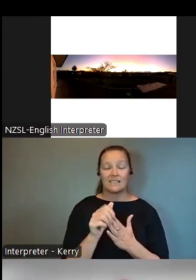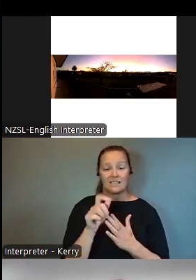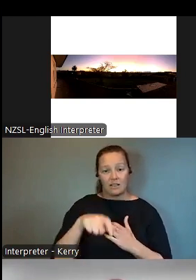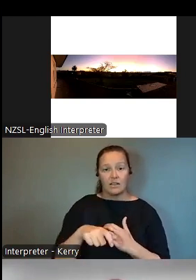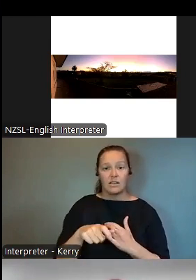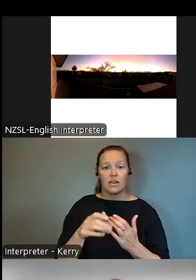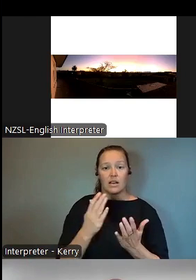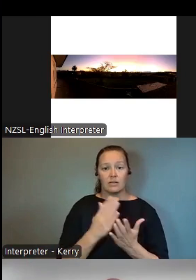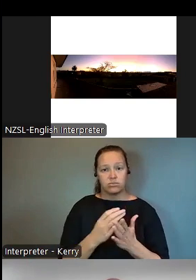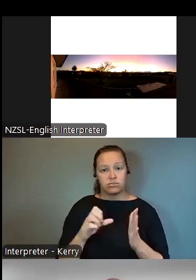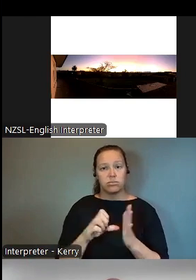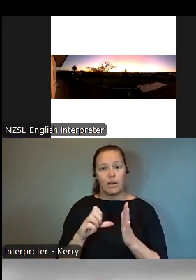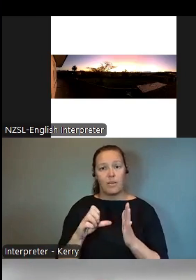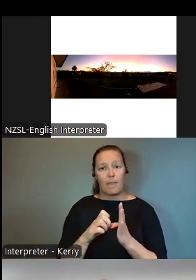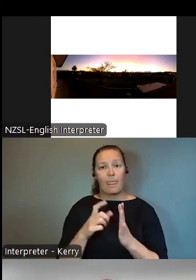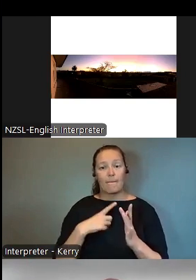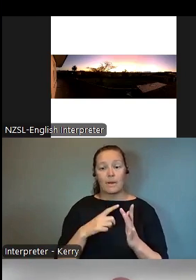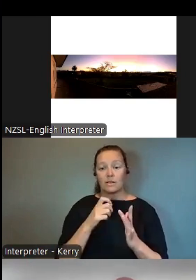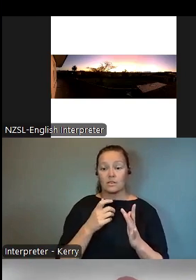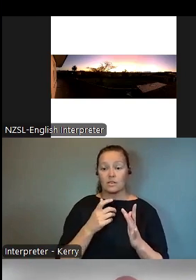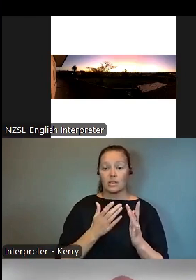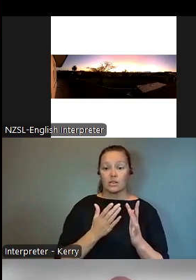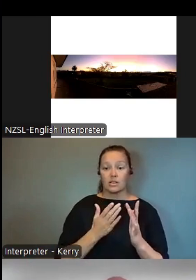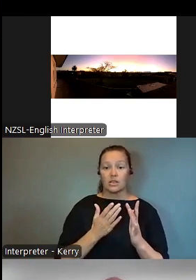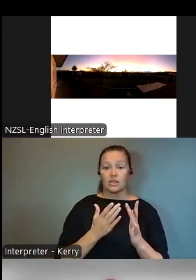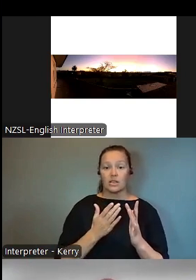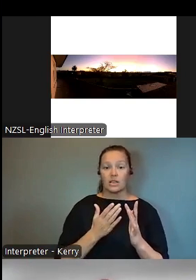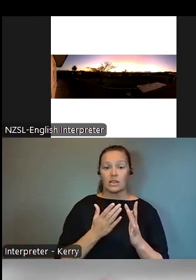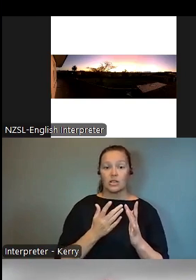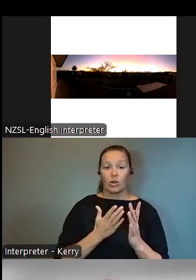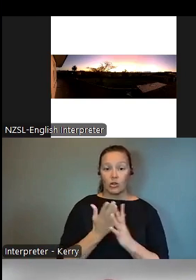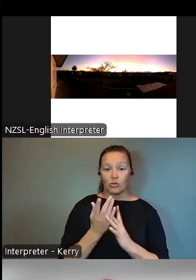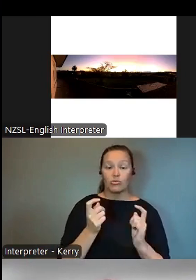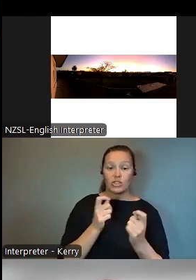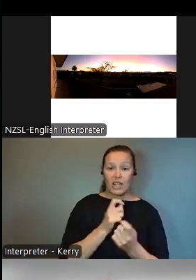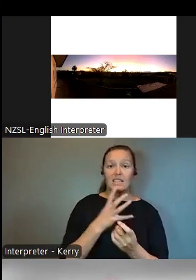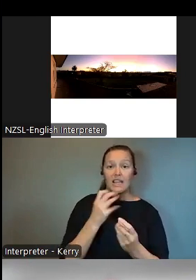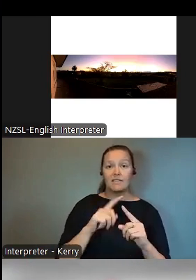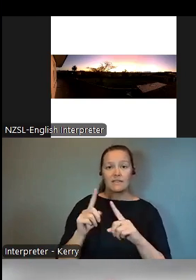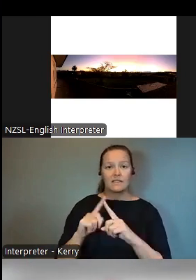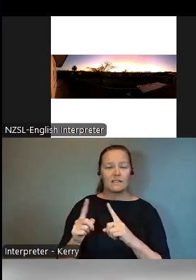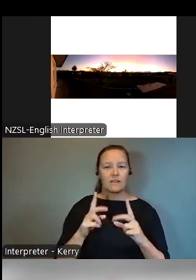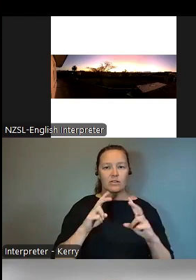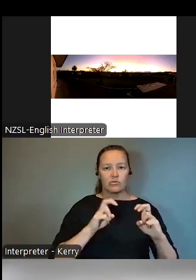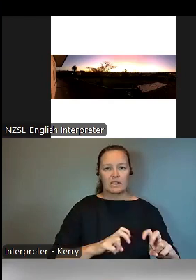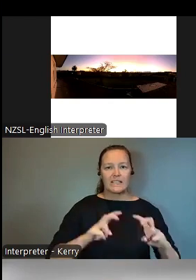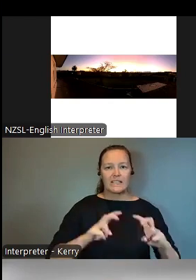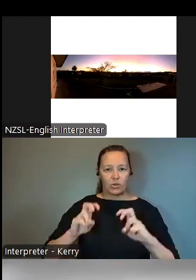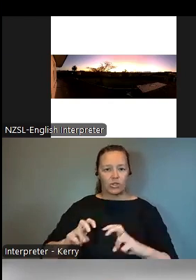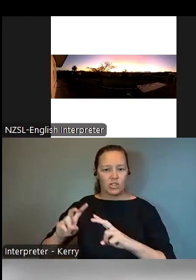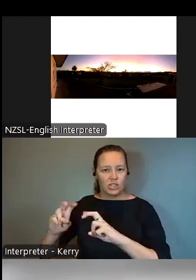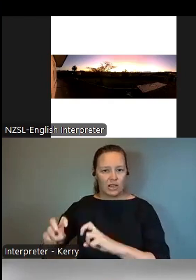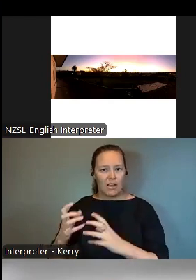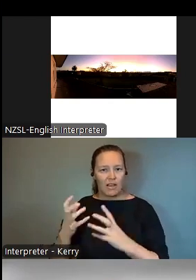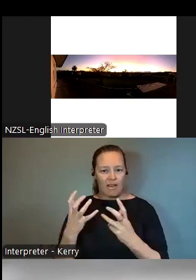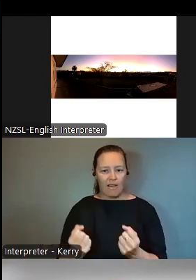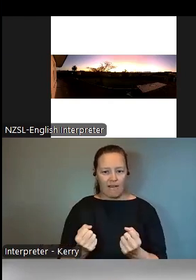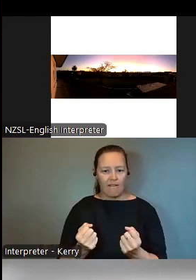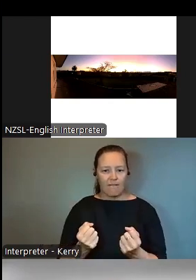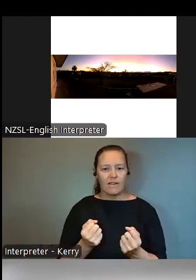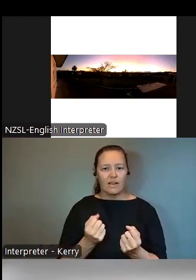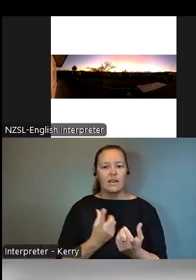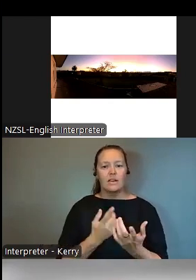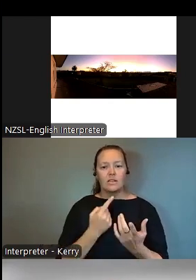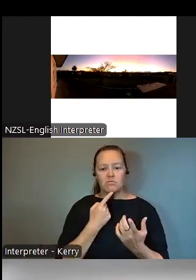When it comes to change, it's a real challenge. There's a range of different studies that come through in the research that